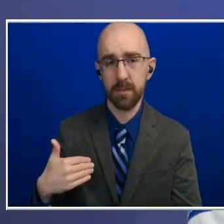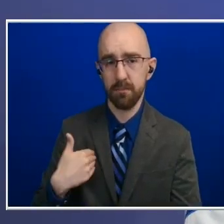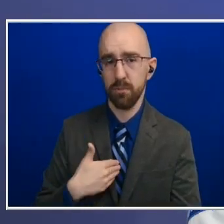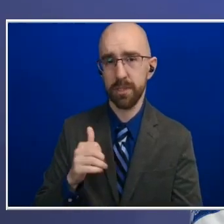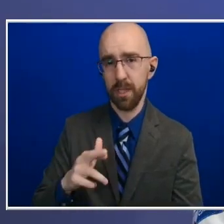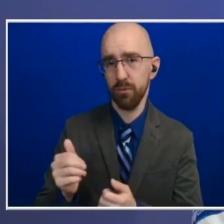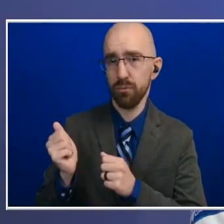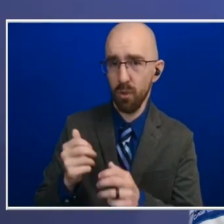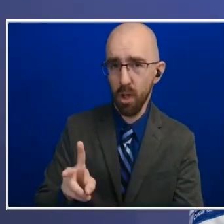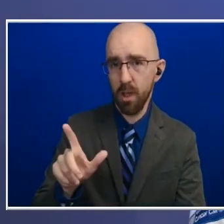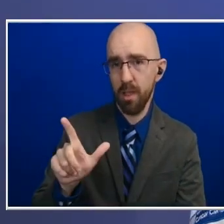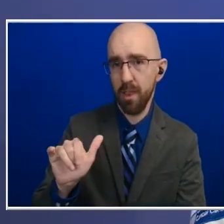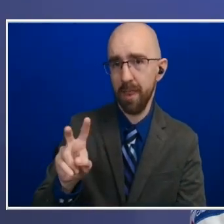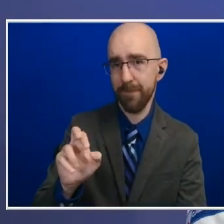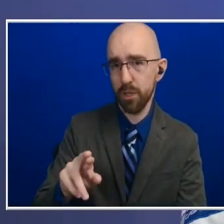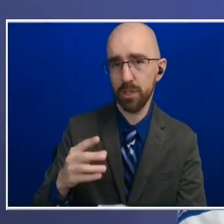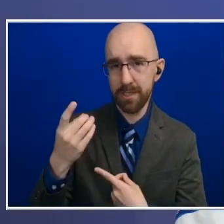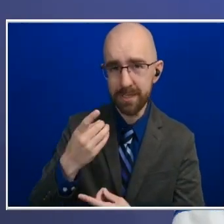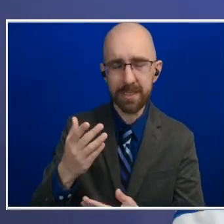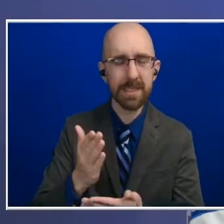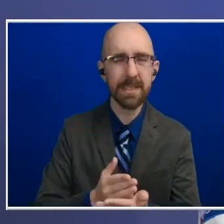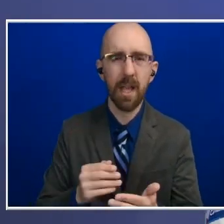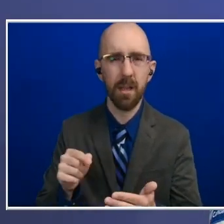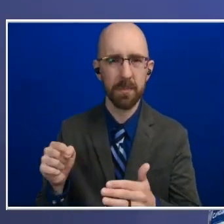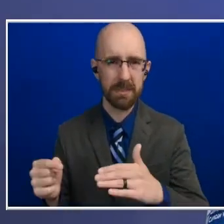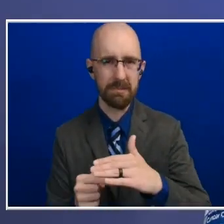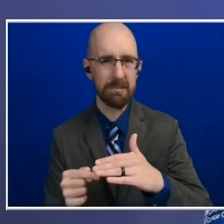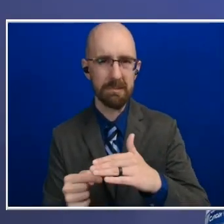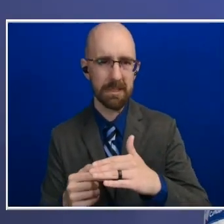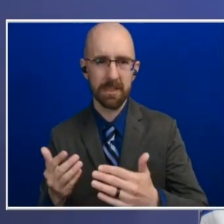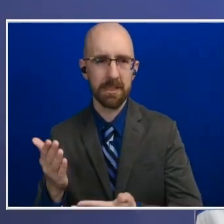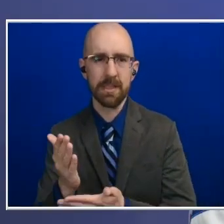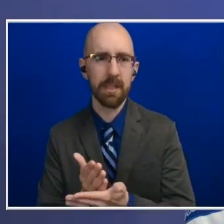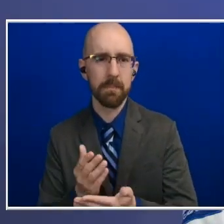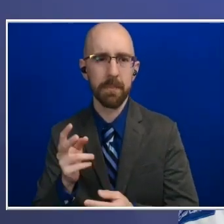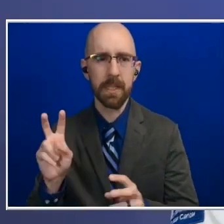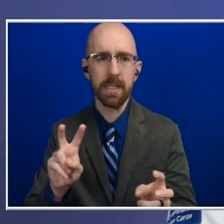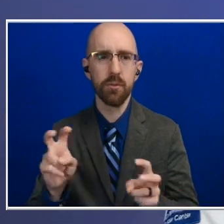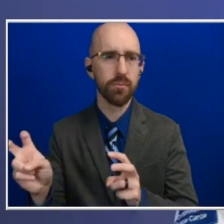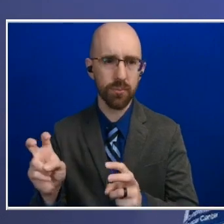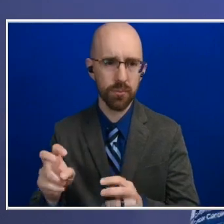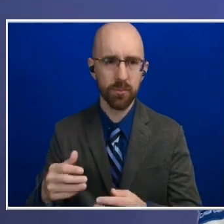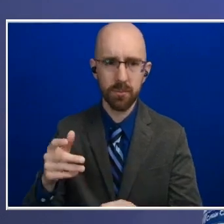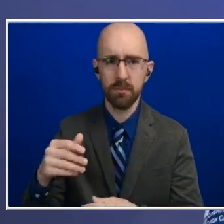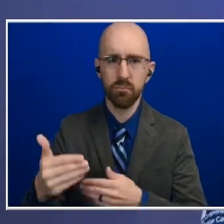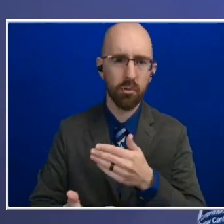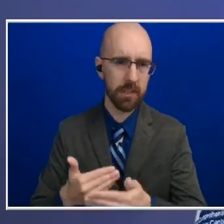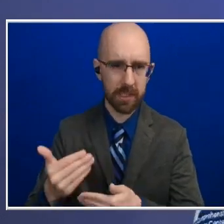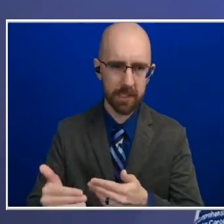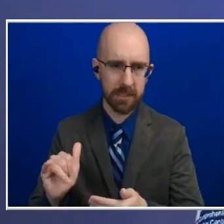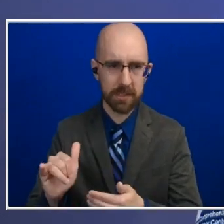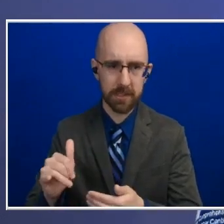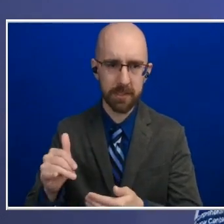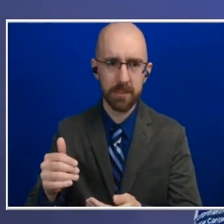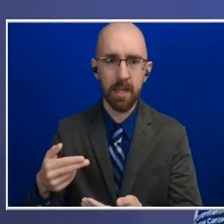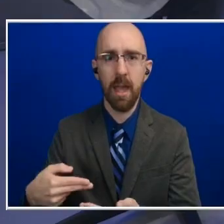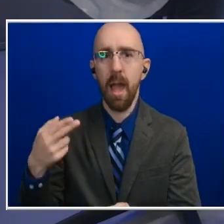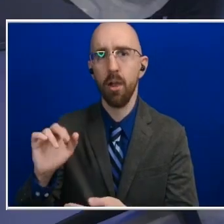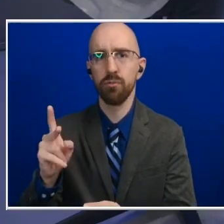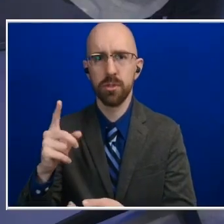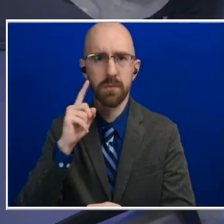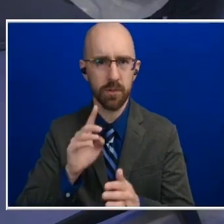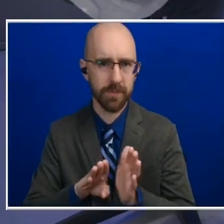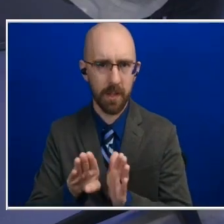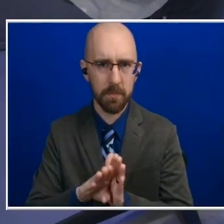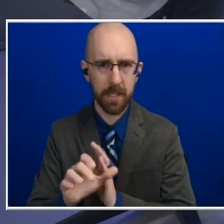that some underlying liver process increased their circulating levels of estrogen and put them at higher risk for developing breast cancer. Tony